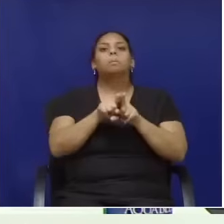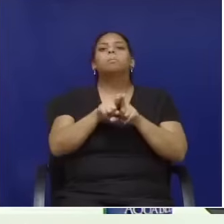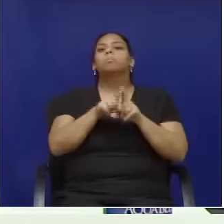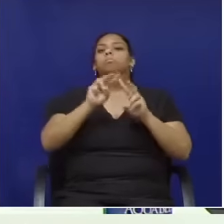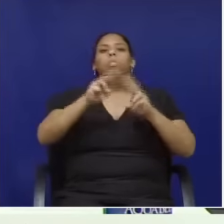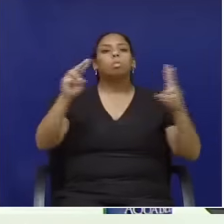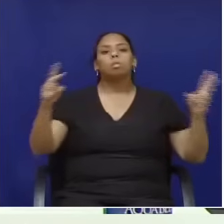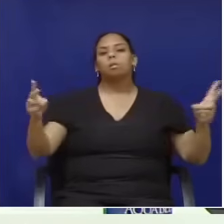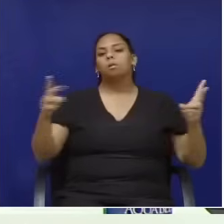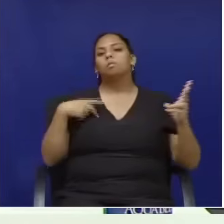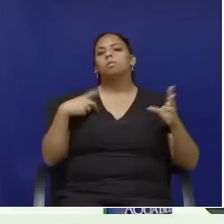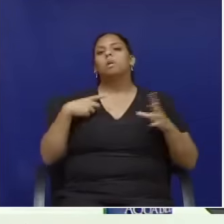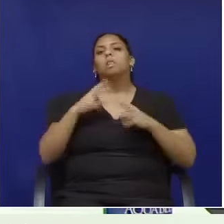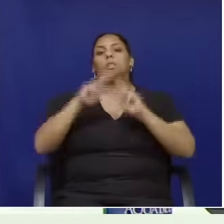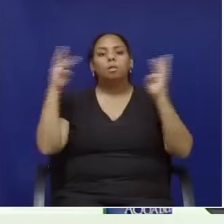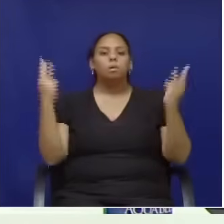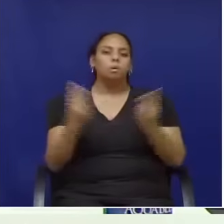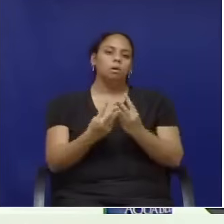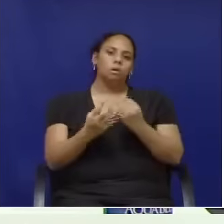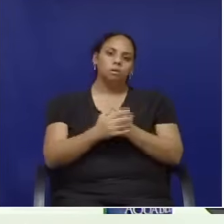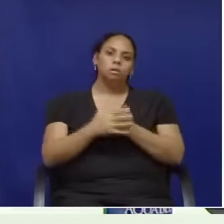in the world. Thank you very much.